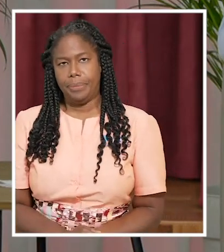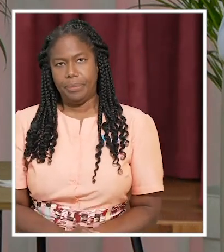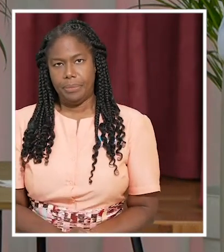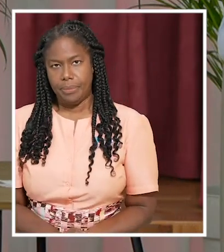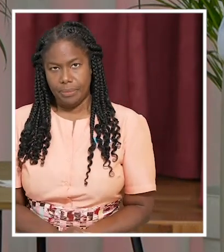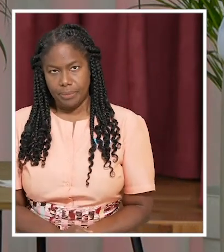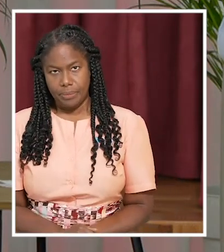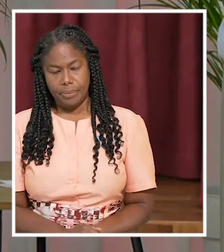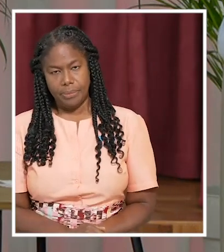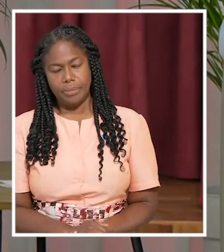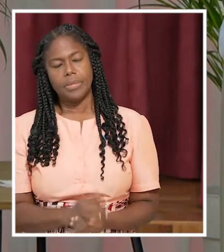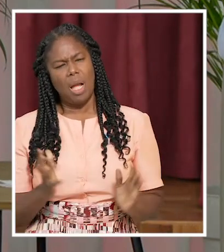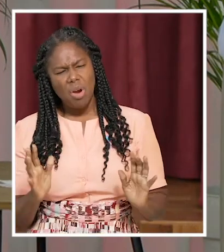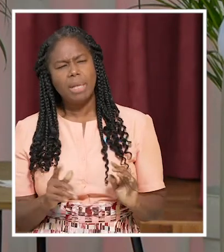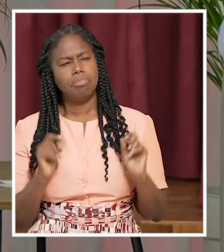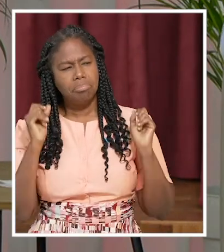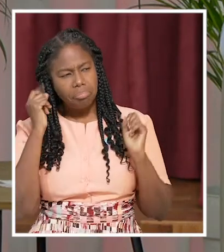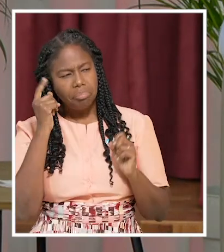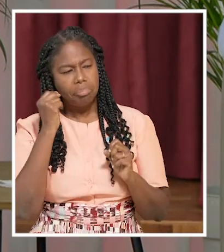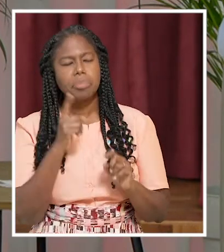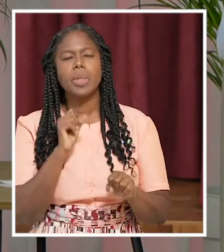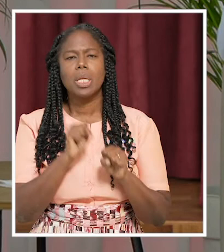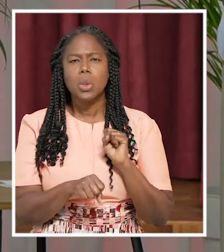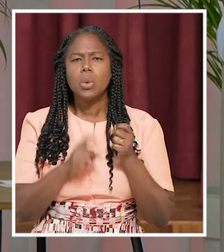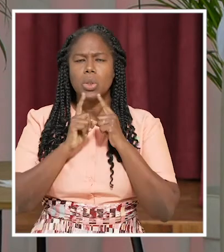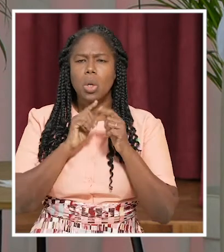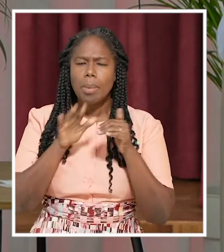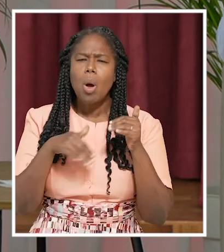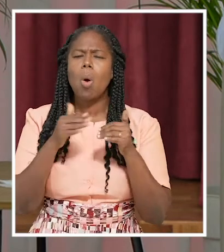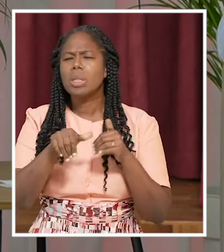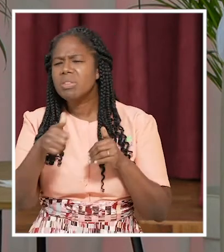of the different issues in terms of mental health. And is there